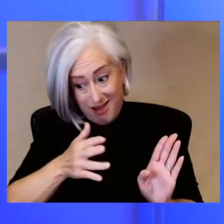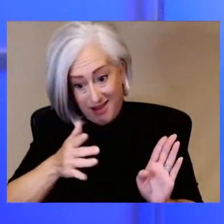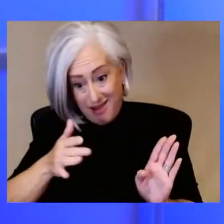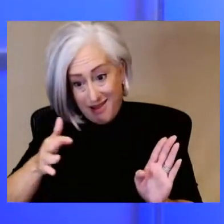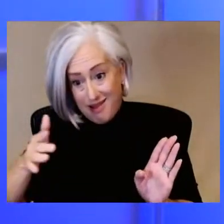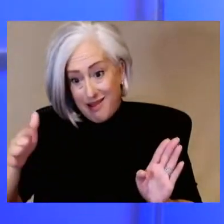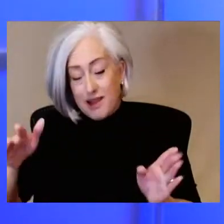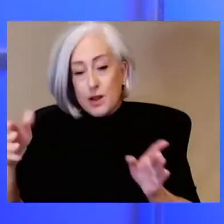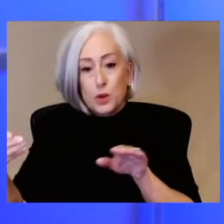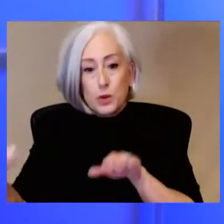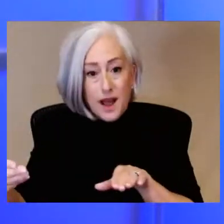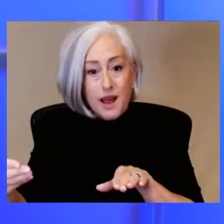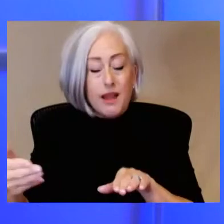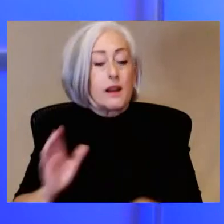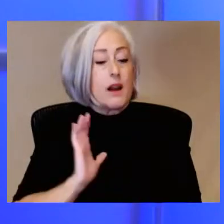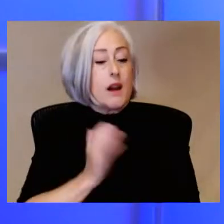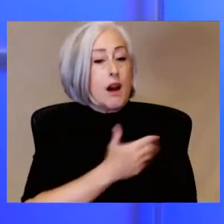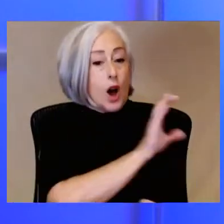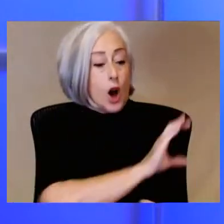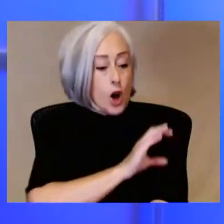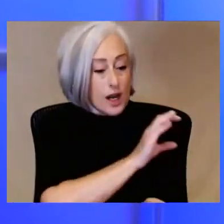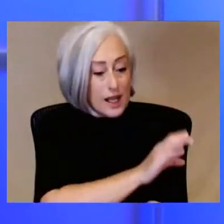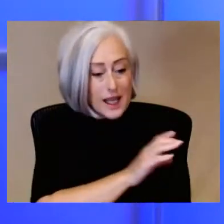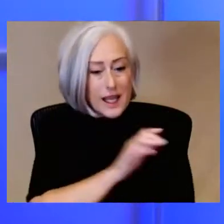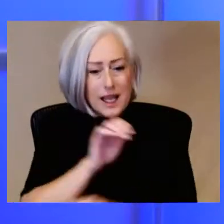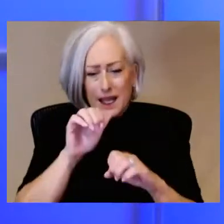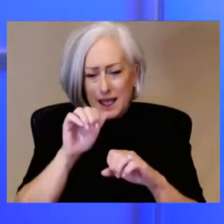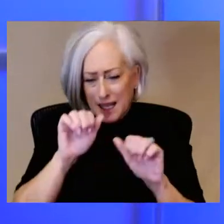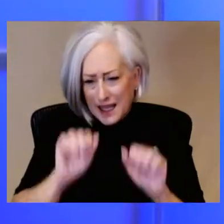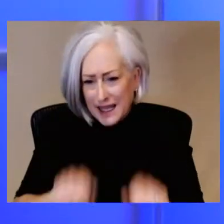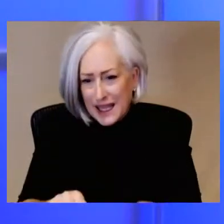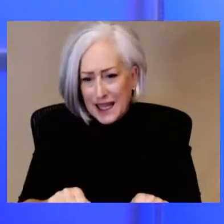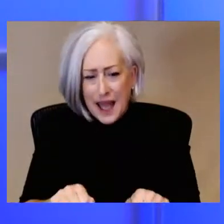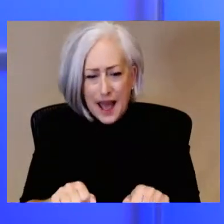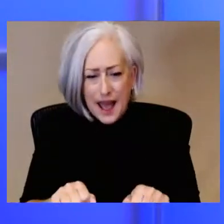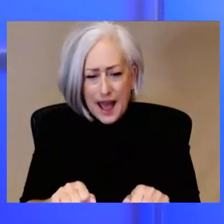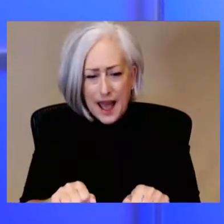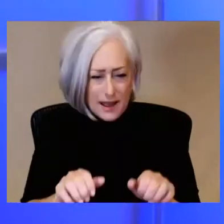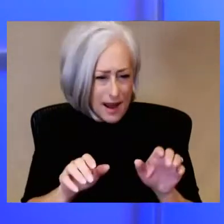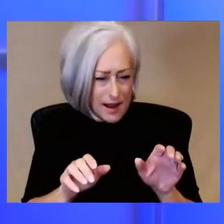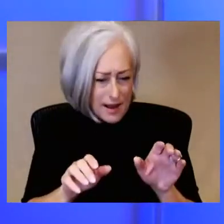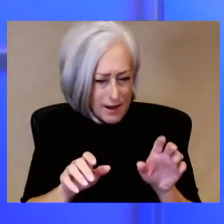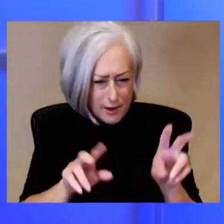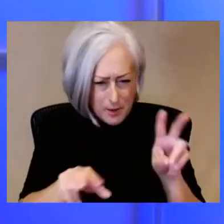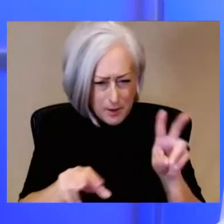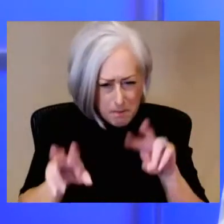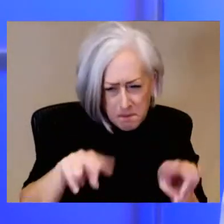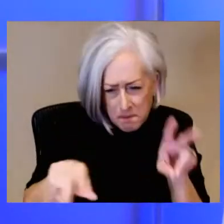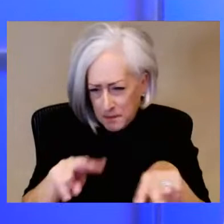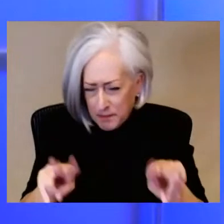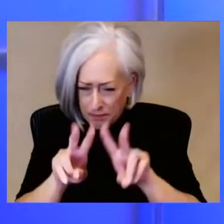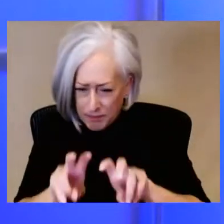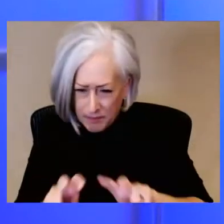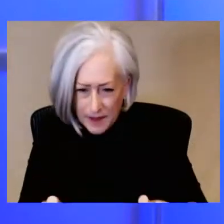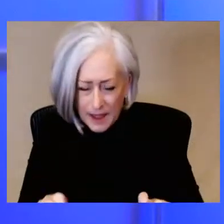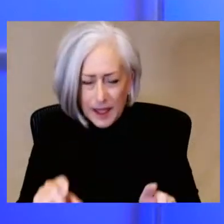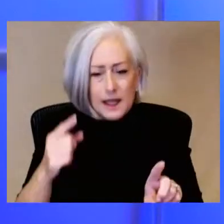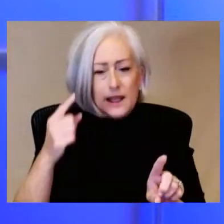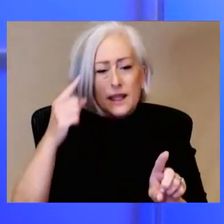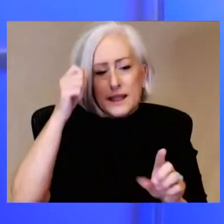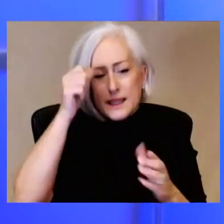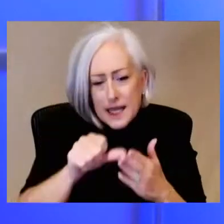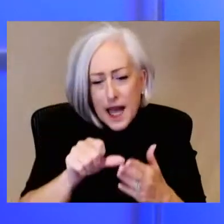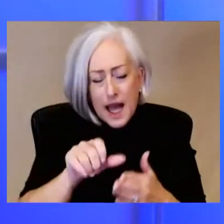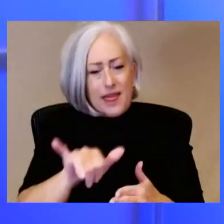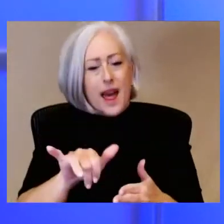able to sort of parse and think about that sort of distraction, that's sort of the tip of the tongue syndrome versus real changes that